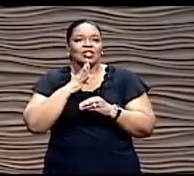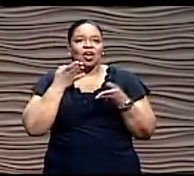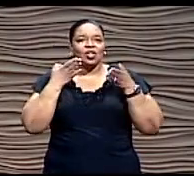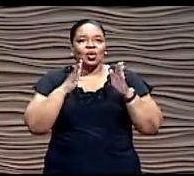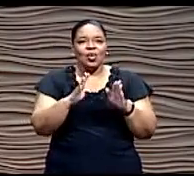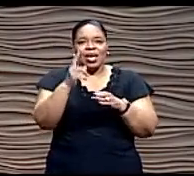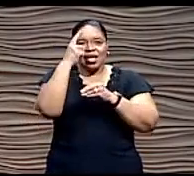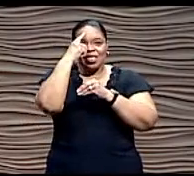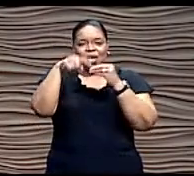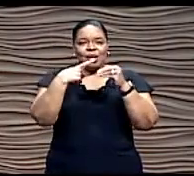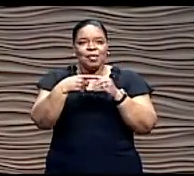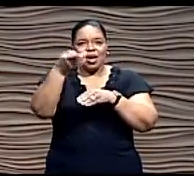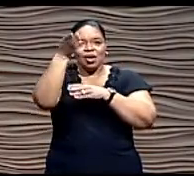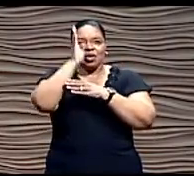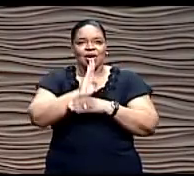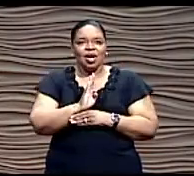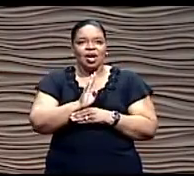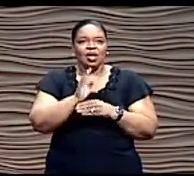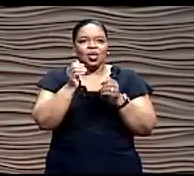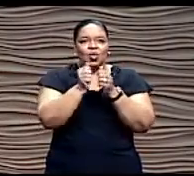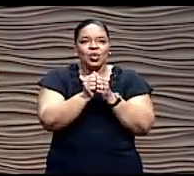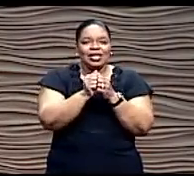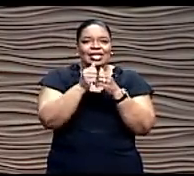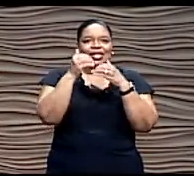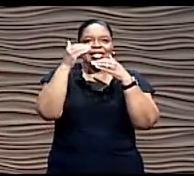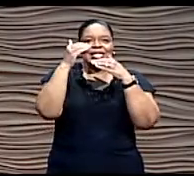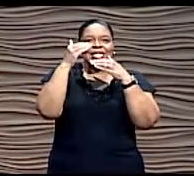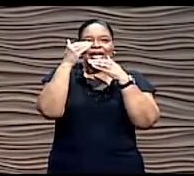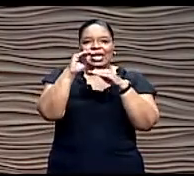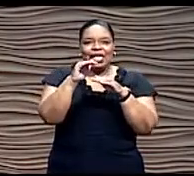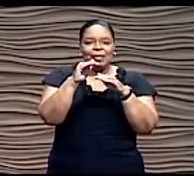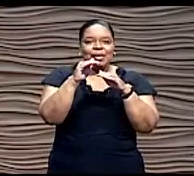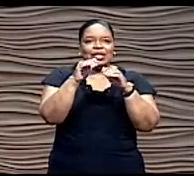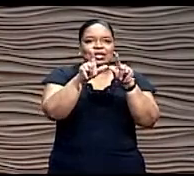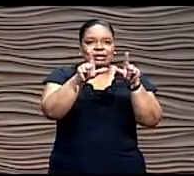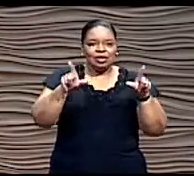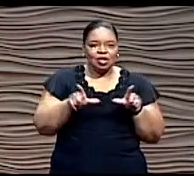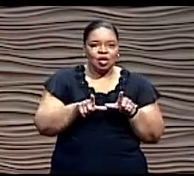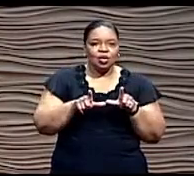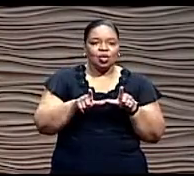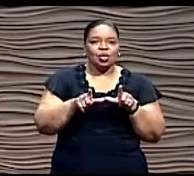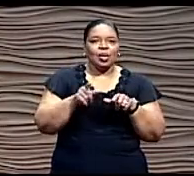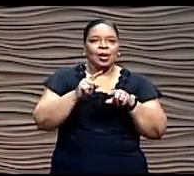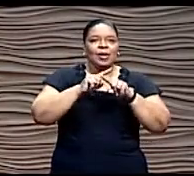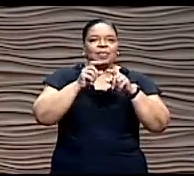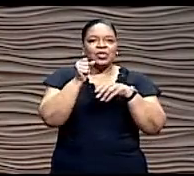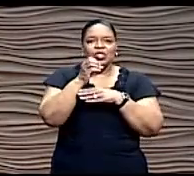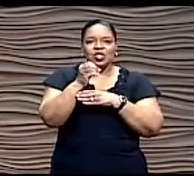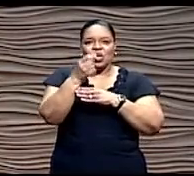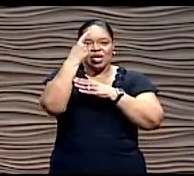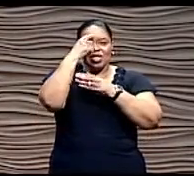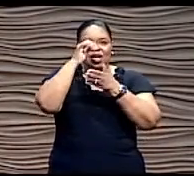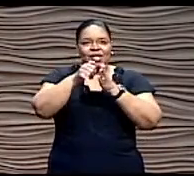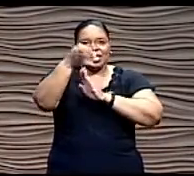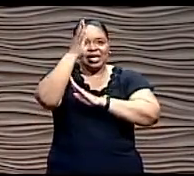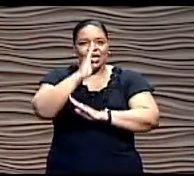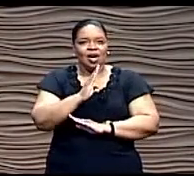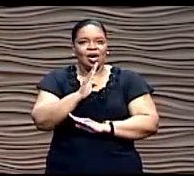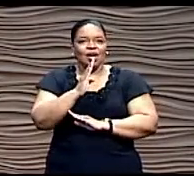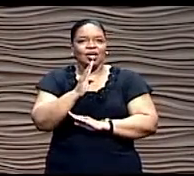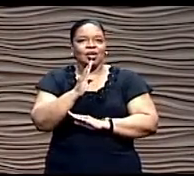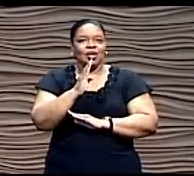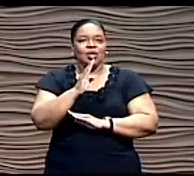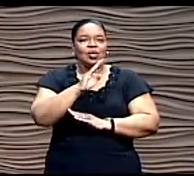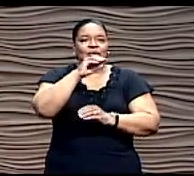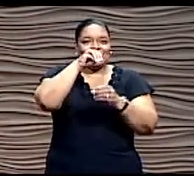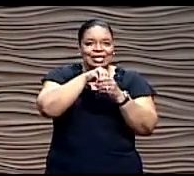he thought about God was in limited geographical local terms. And so he thought that God was in